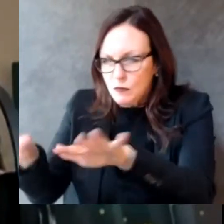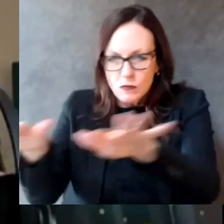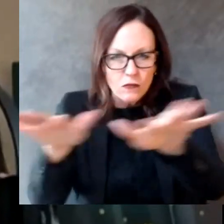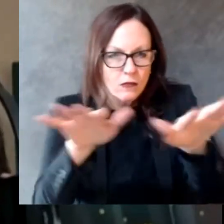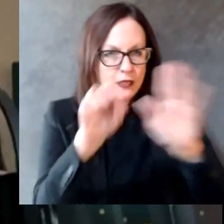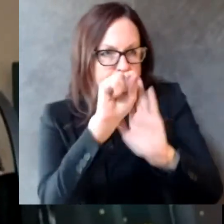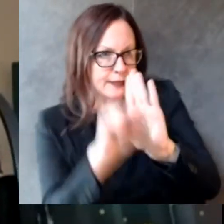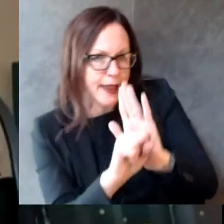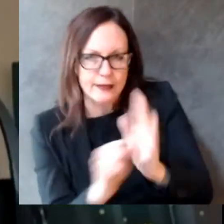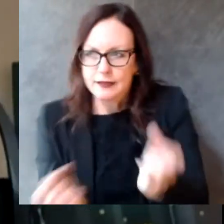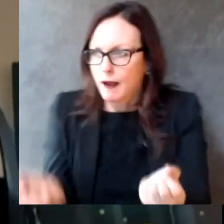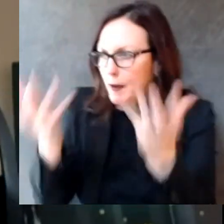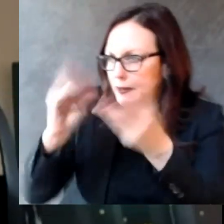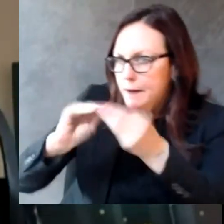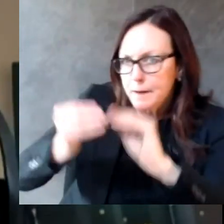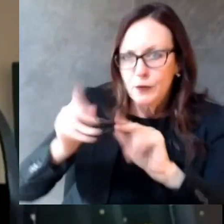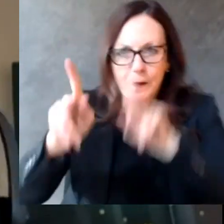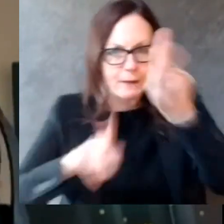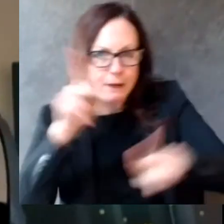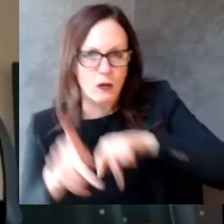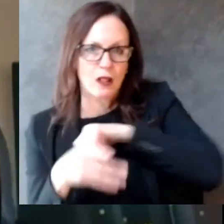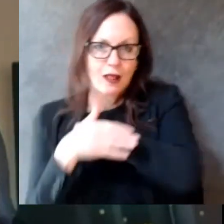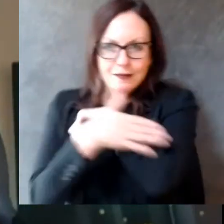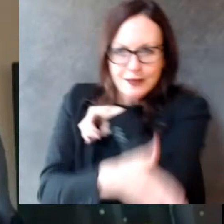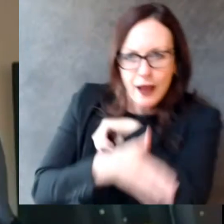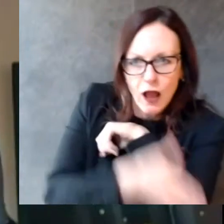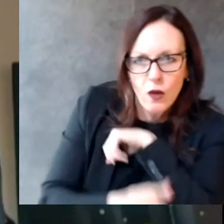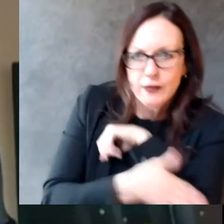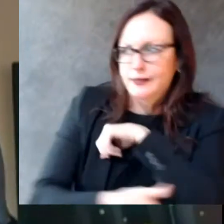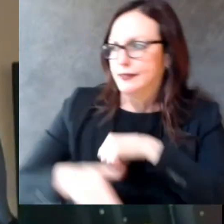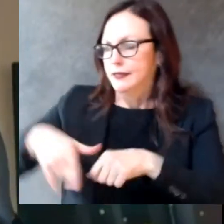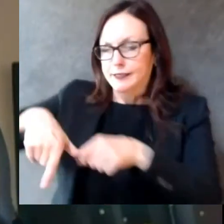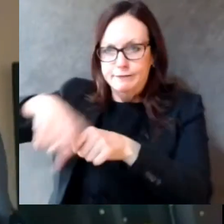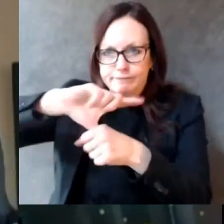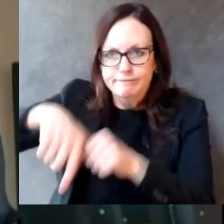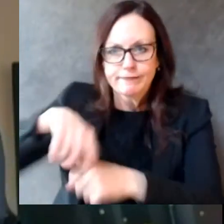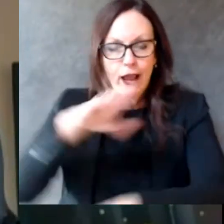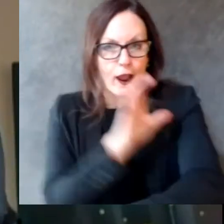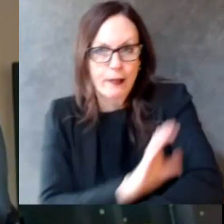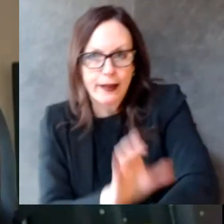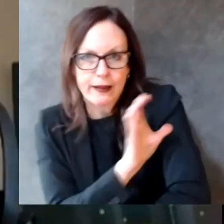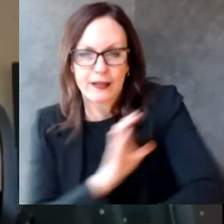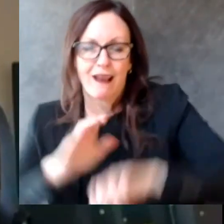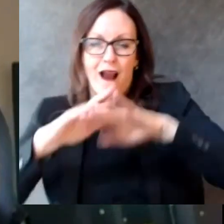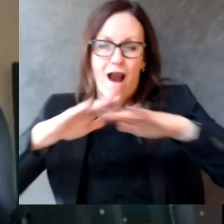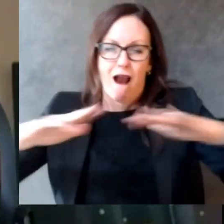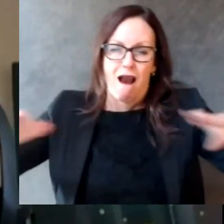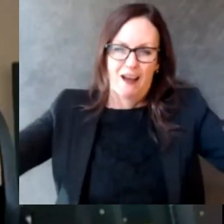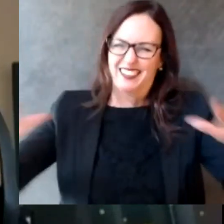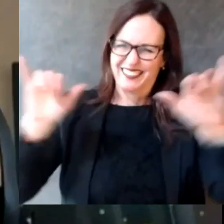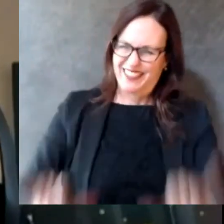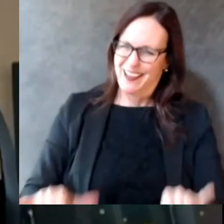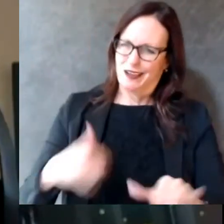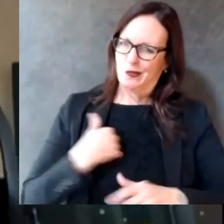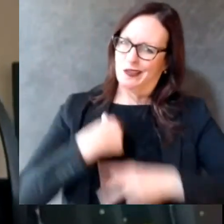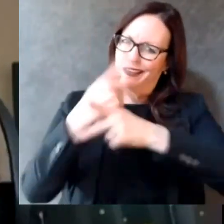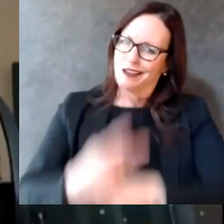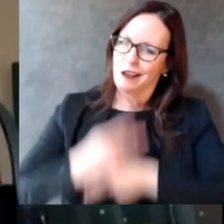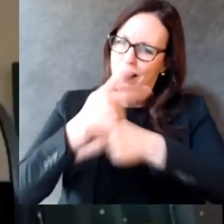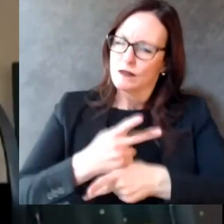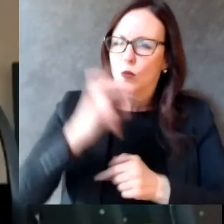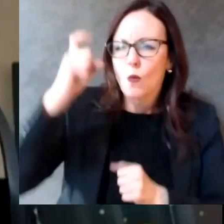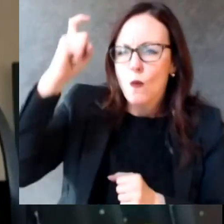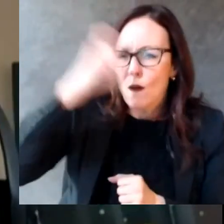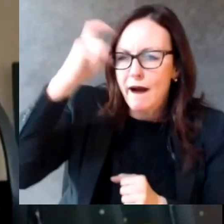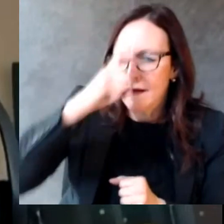other thing is it's from this week moving forward. So any doses that we hadn't ordered, which isn't a